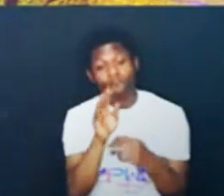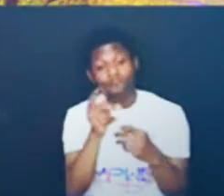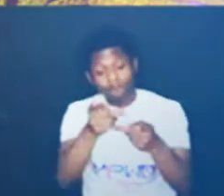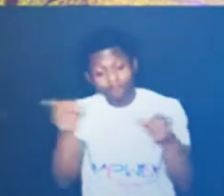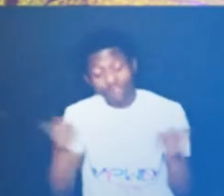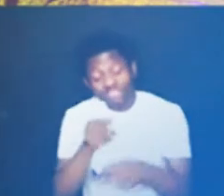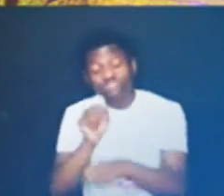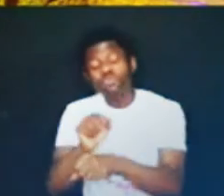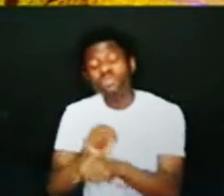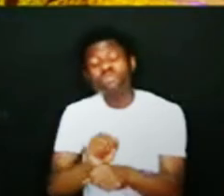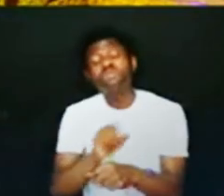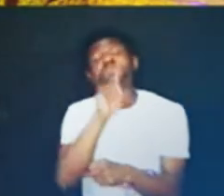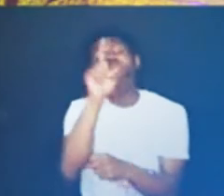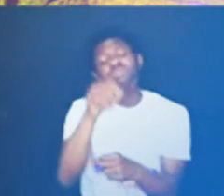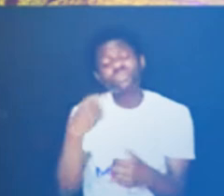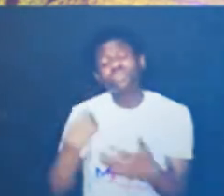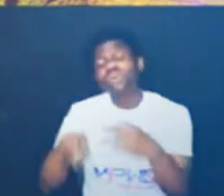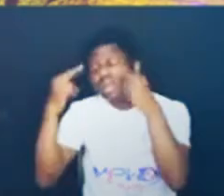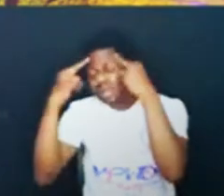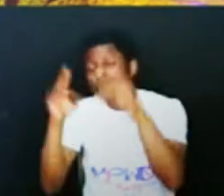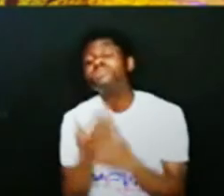on?